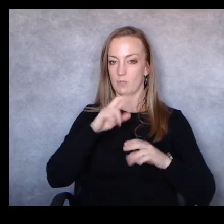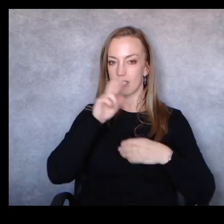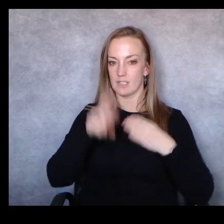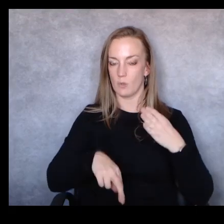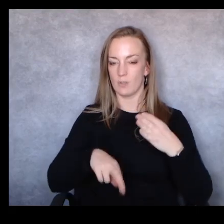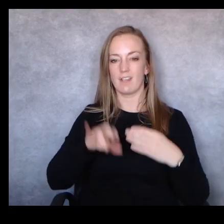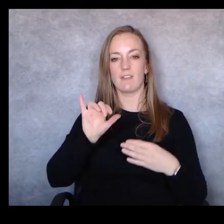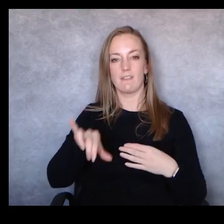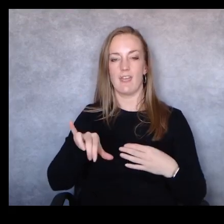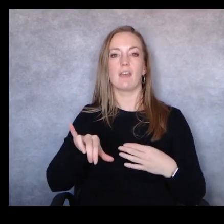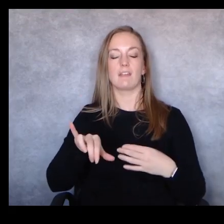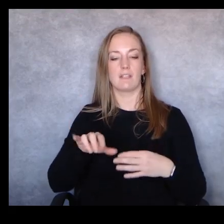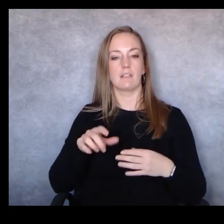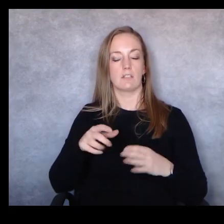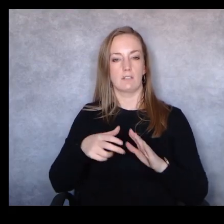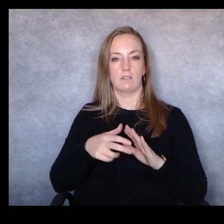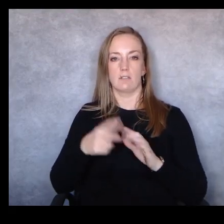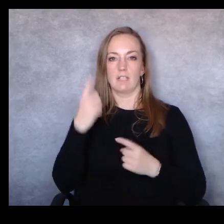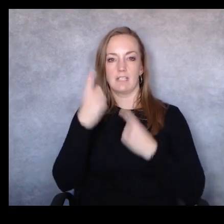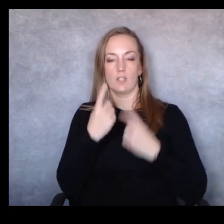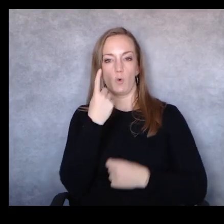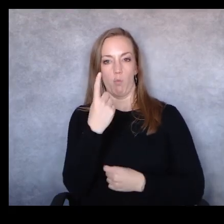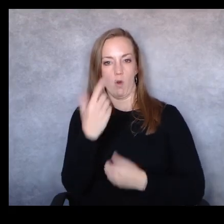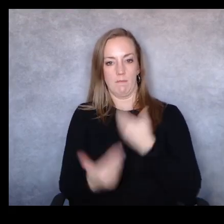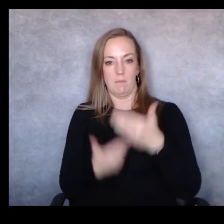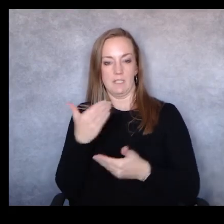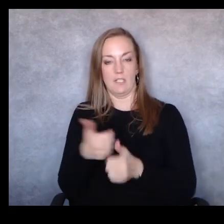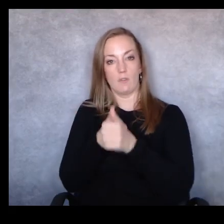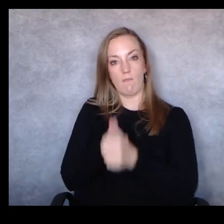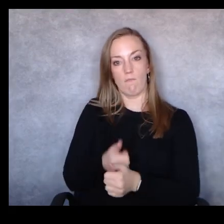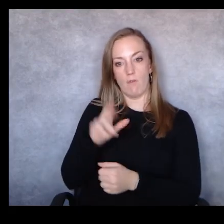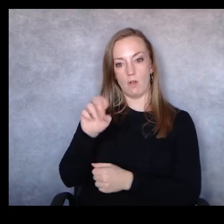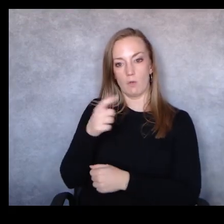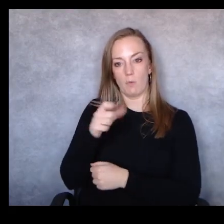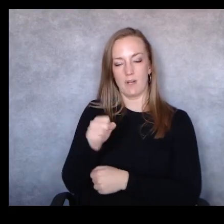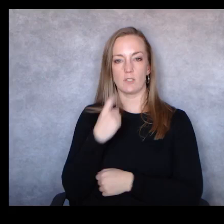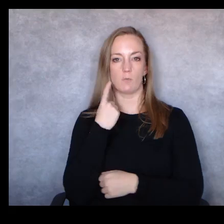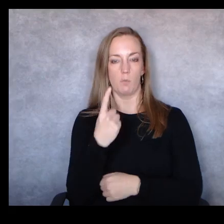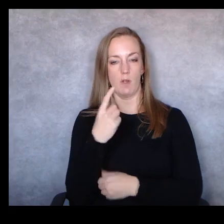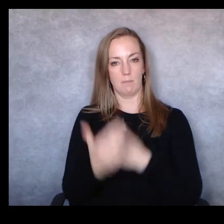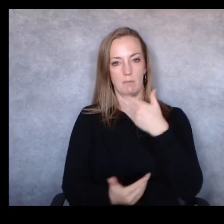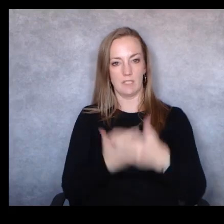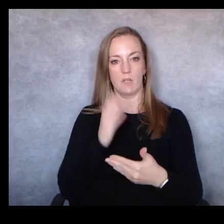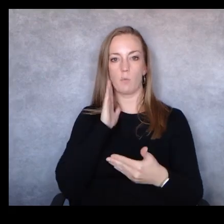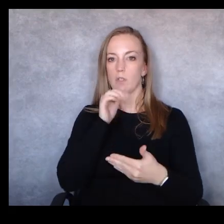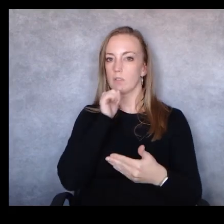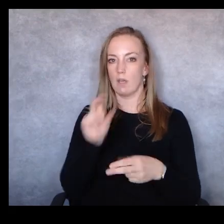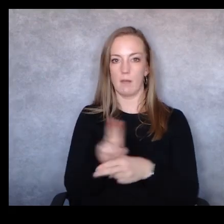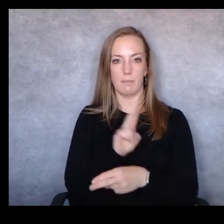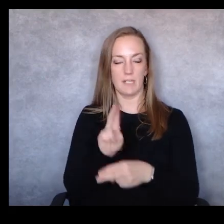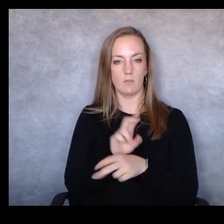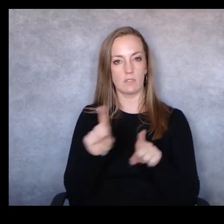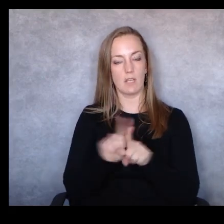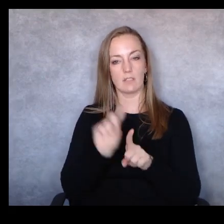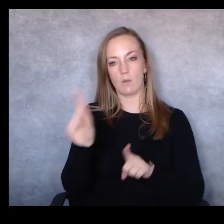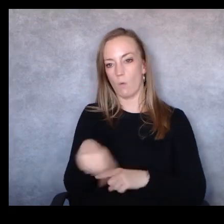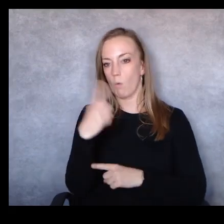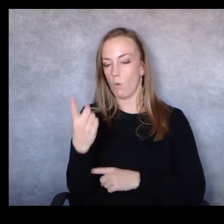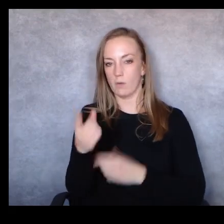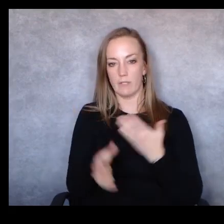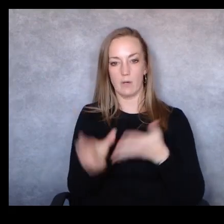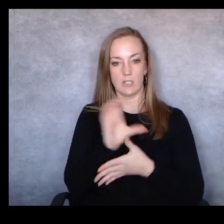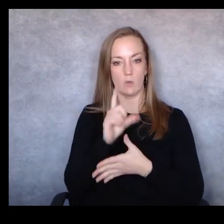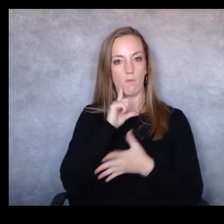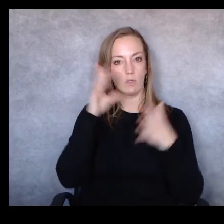one procedure. According to regulation, a single procedure shall not be used as the sole criterion